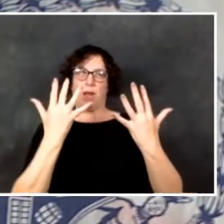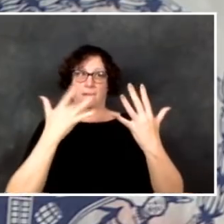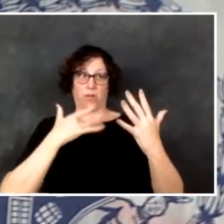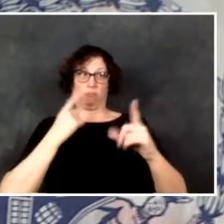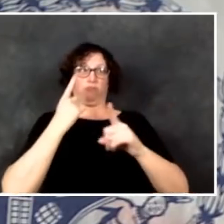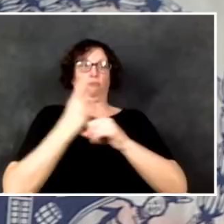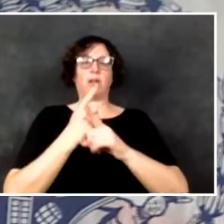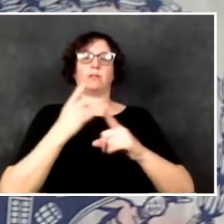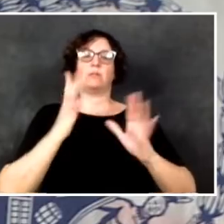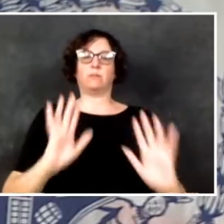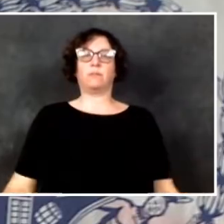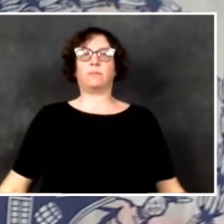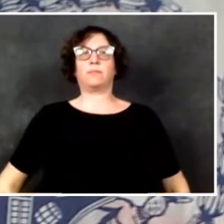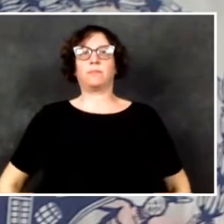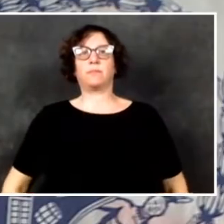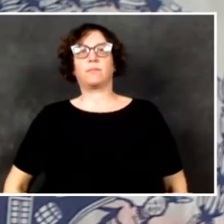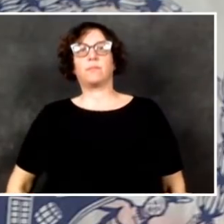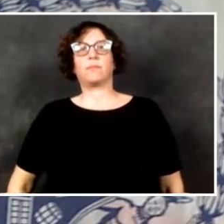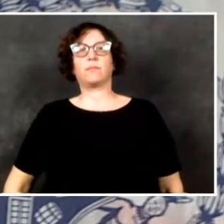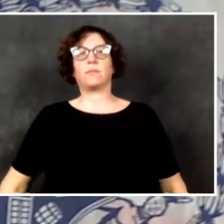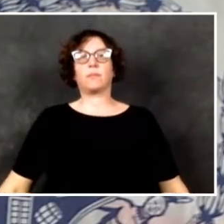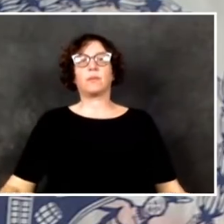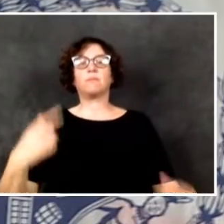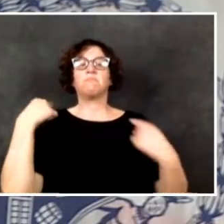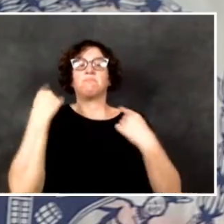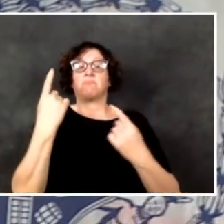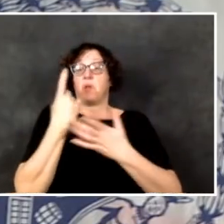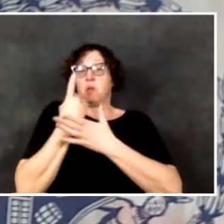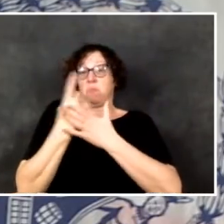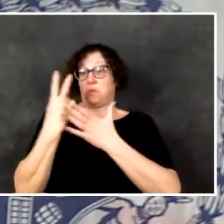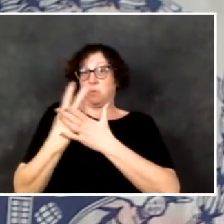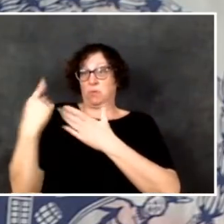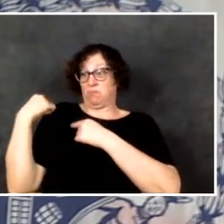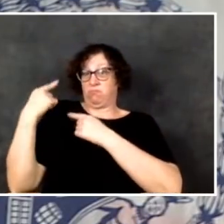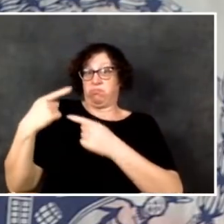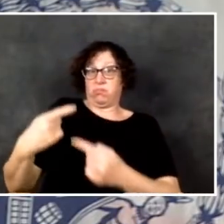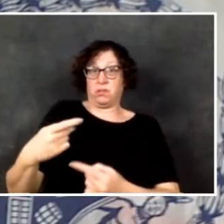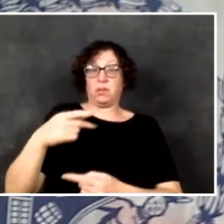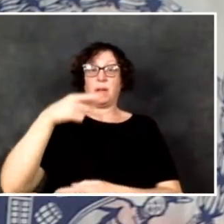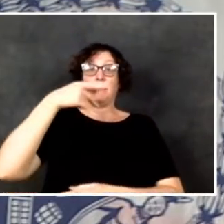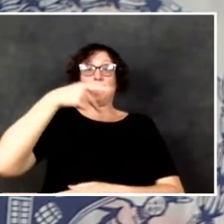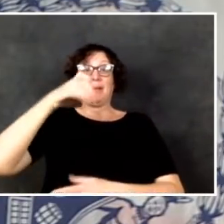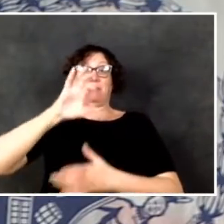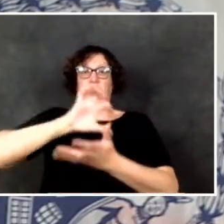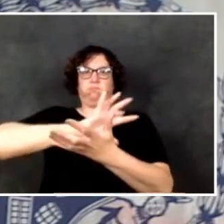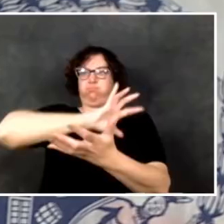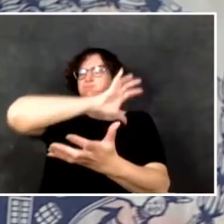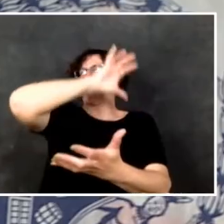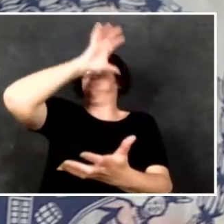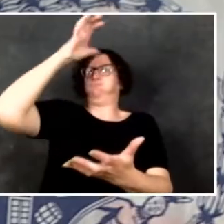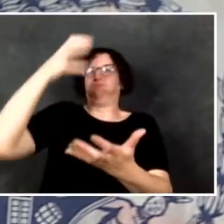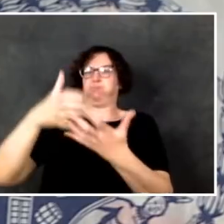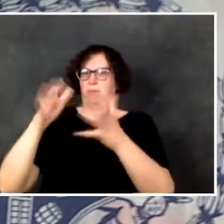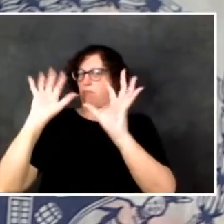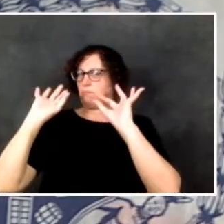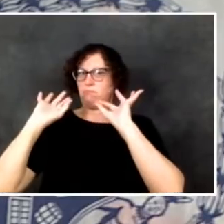world that if we started to see a little more consistency on the deliveries, we would be in much better shape. And